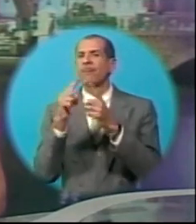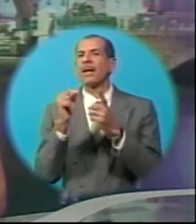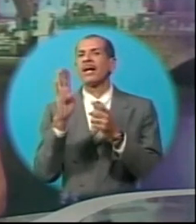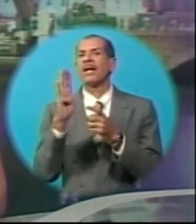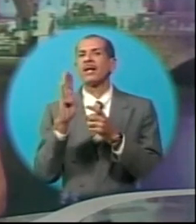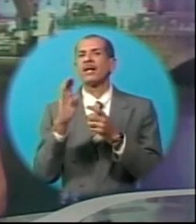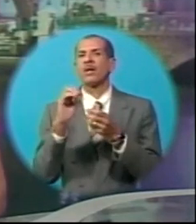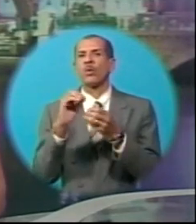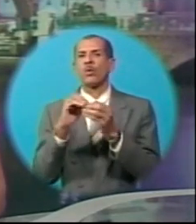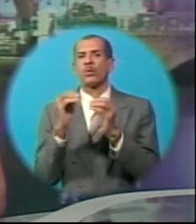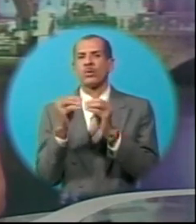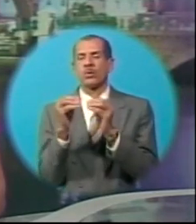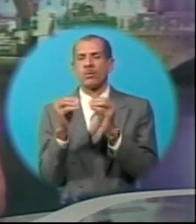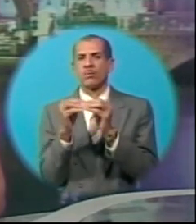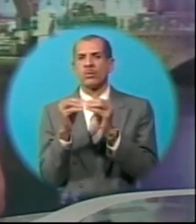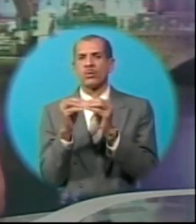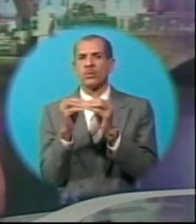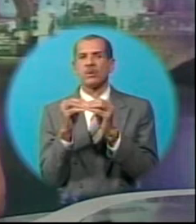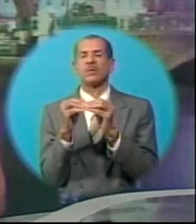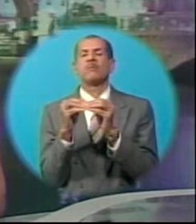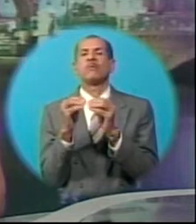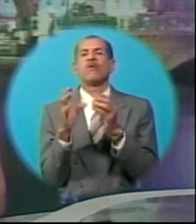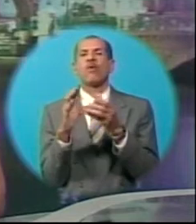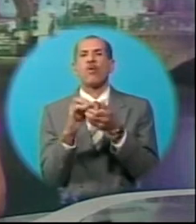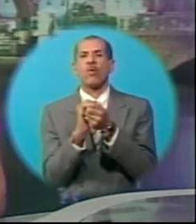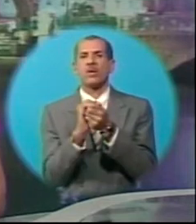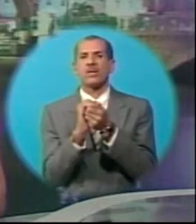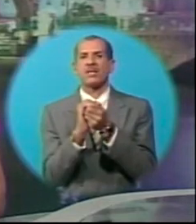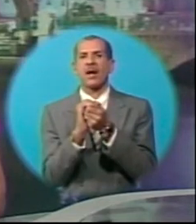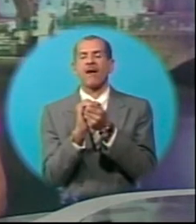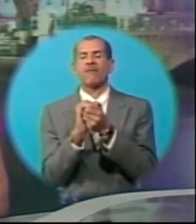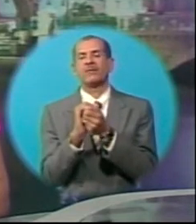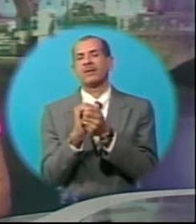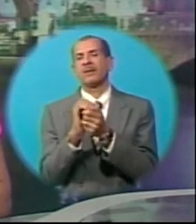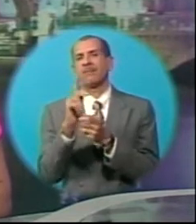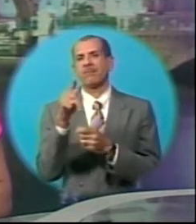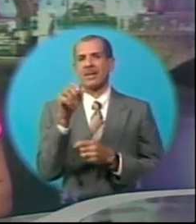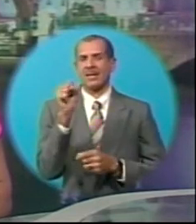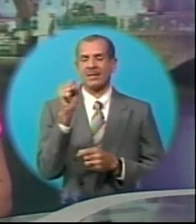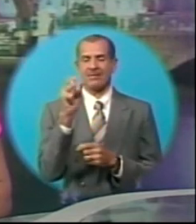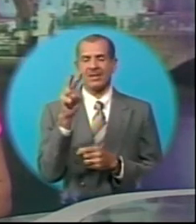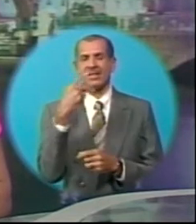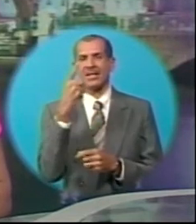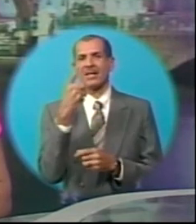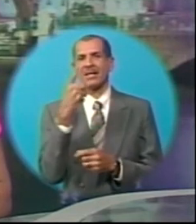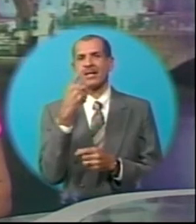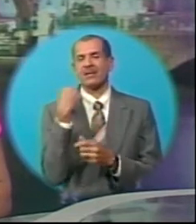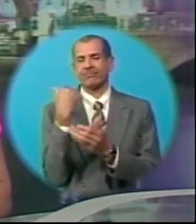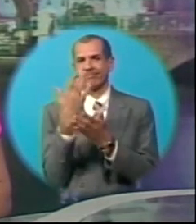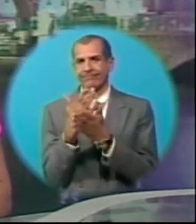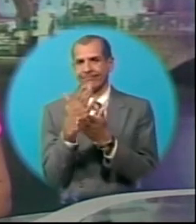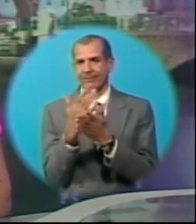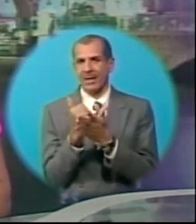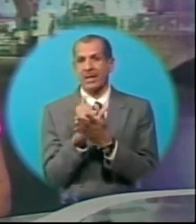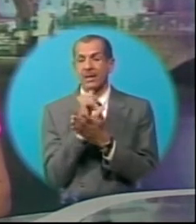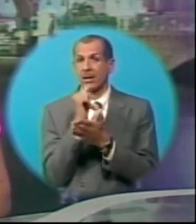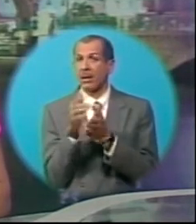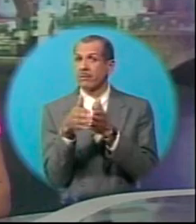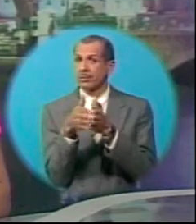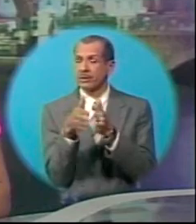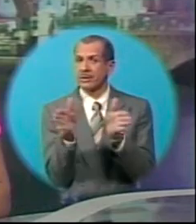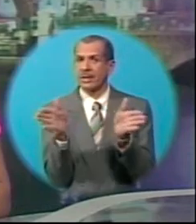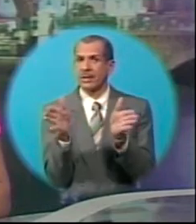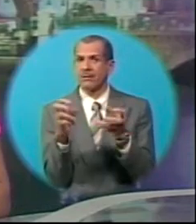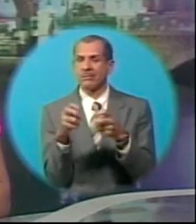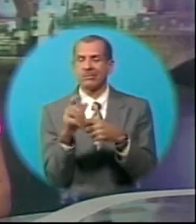of owners of public service vehicles has come to an end. The action, though minimal, didn't materialize into any wide-scale disruption